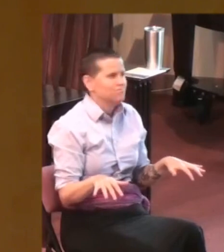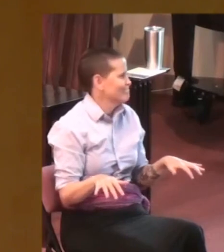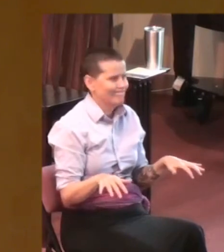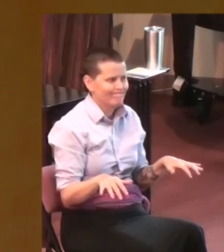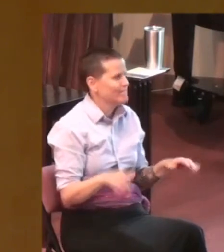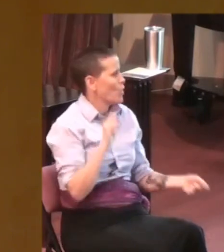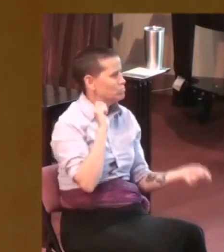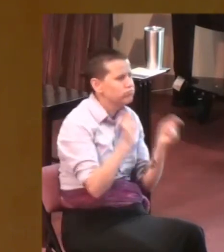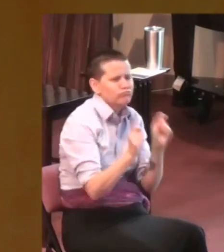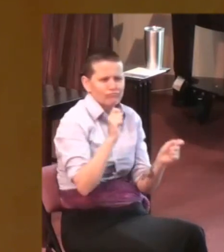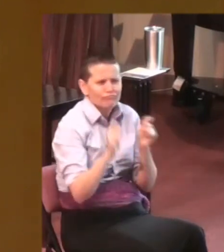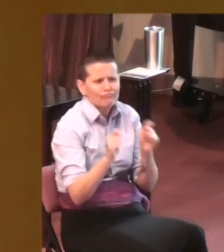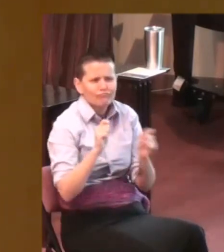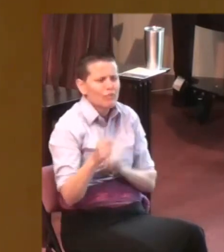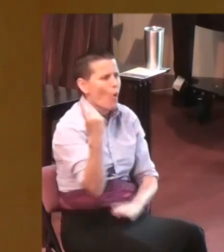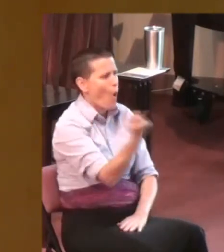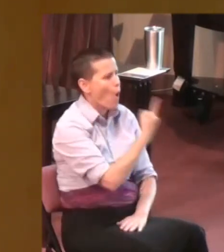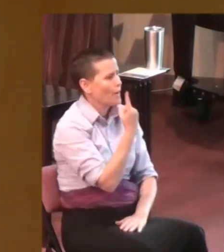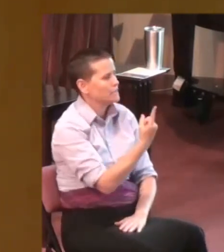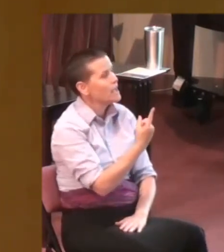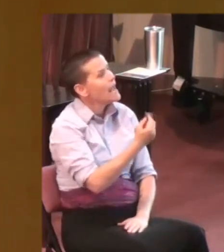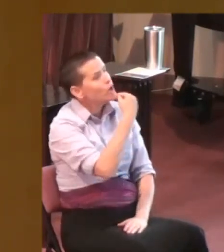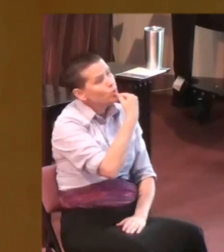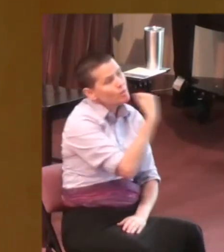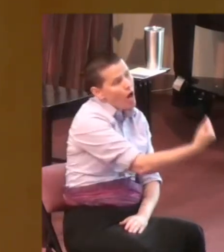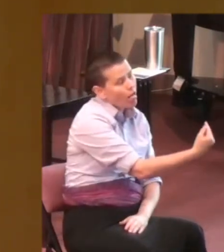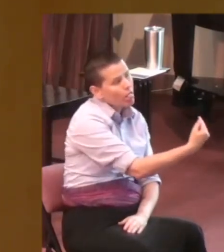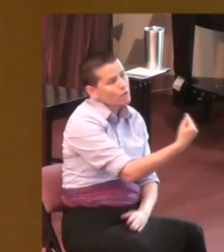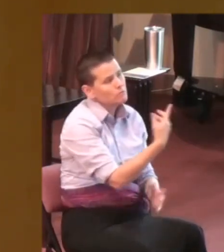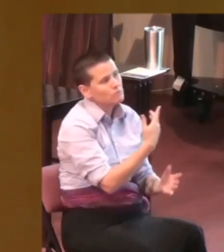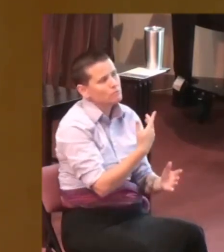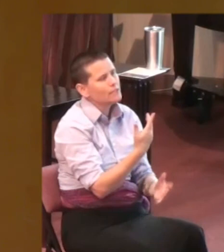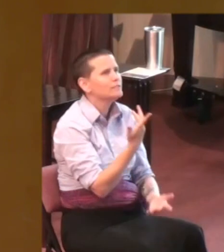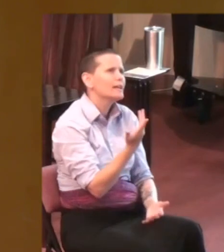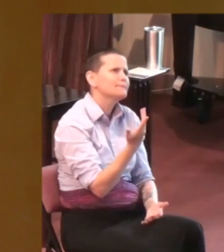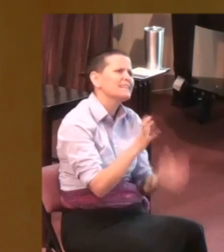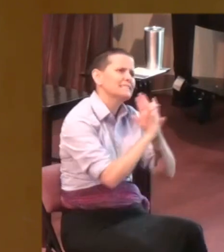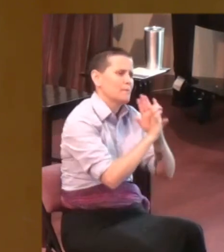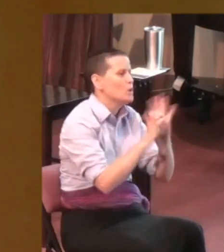They believe roses are red. And then the next day they see a yellow rose for the first time.